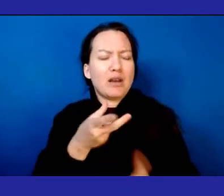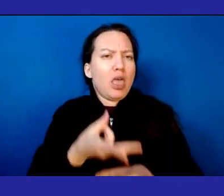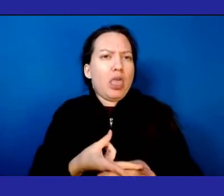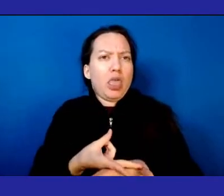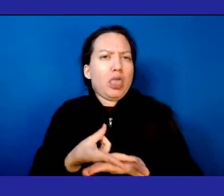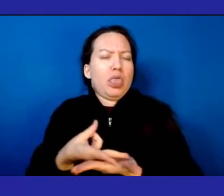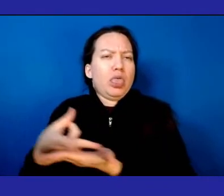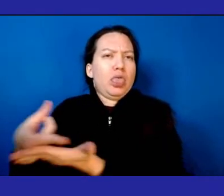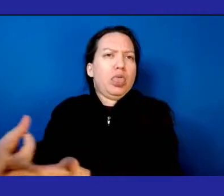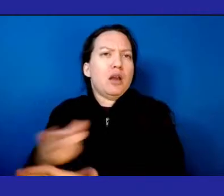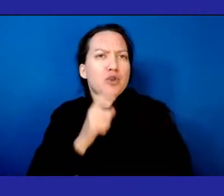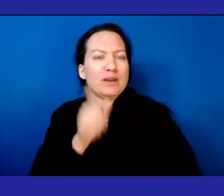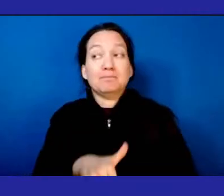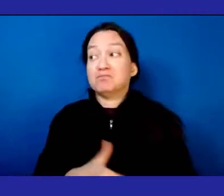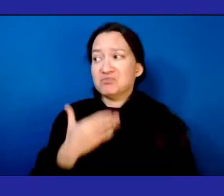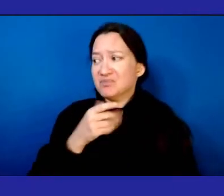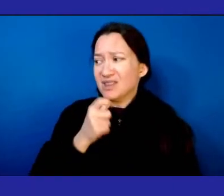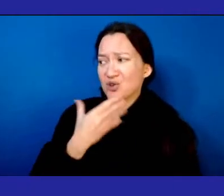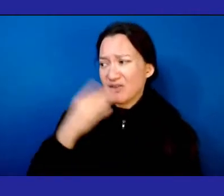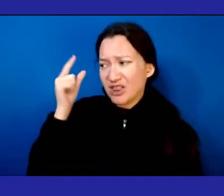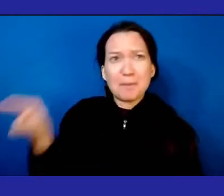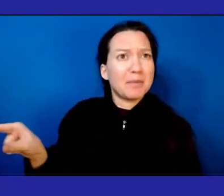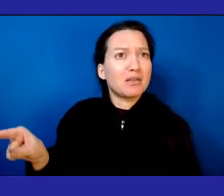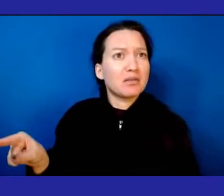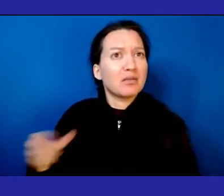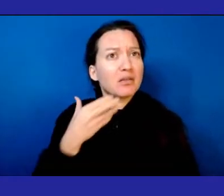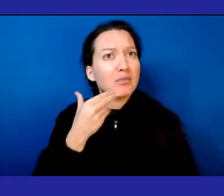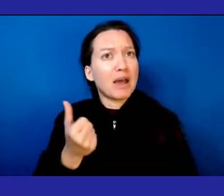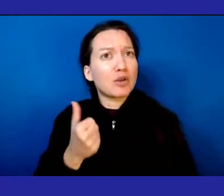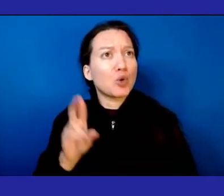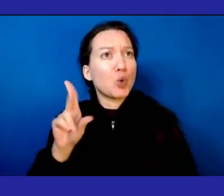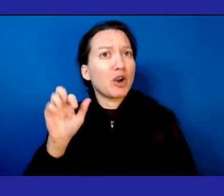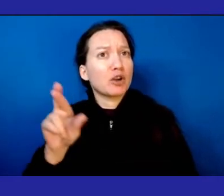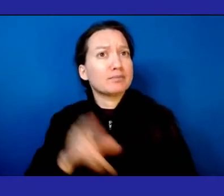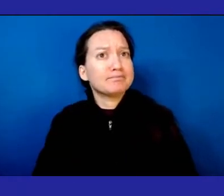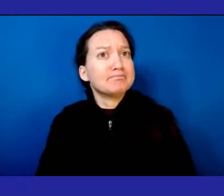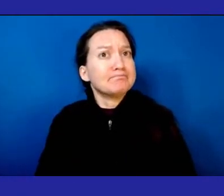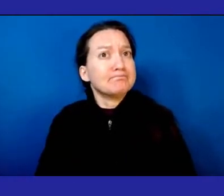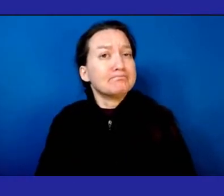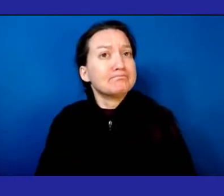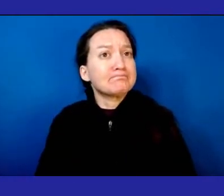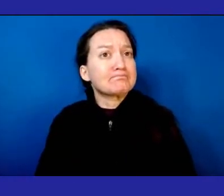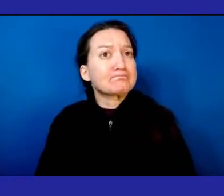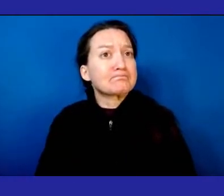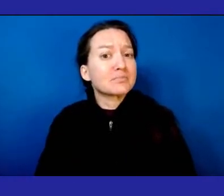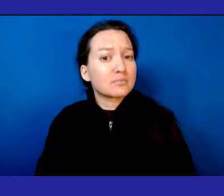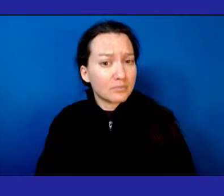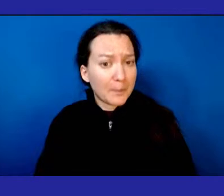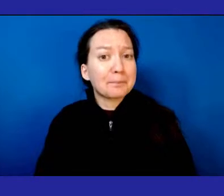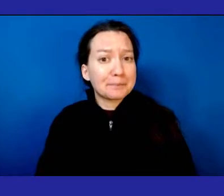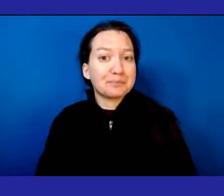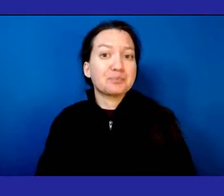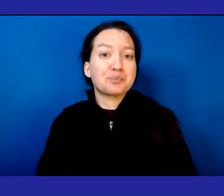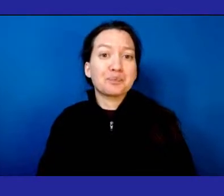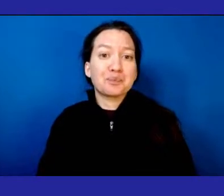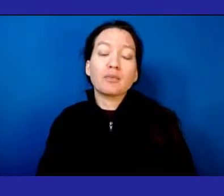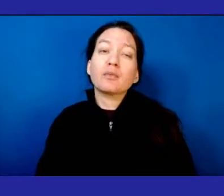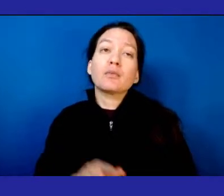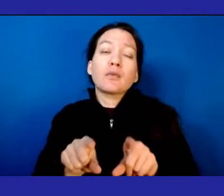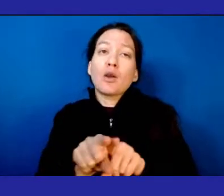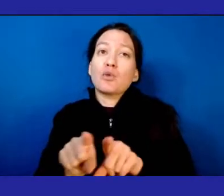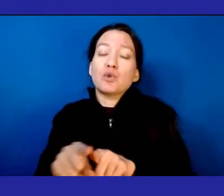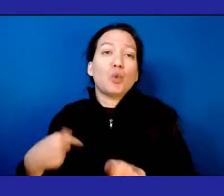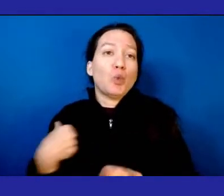wheeled out the pool. Not good for them. Better to take an Uber Correct. for them. Correct. Yeah. Yeah, I mean, we can also